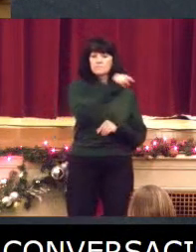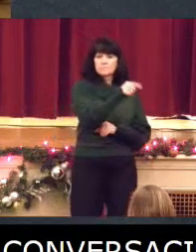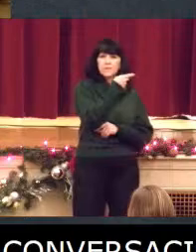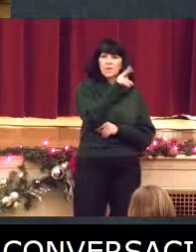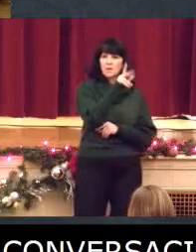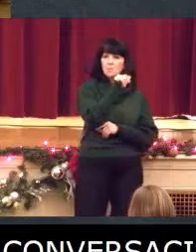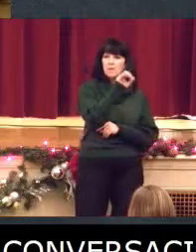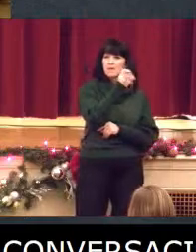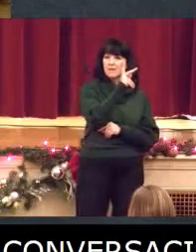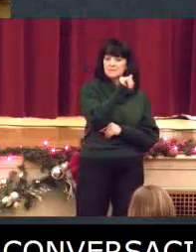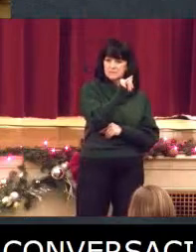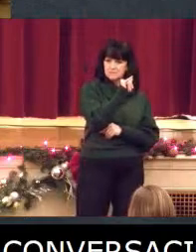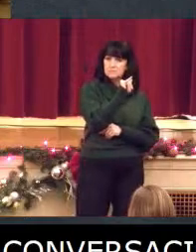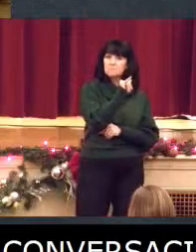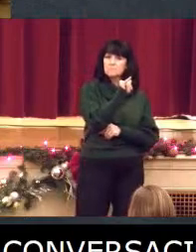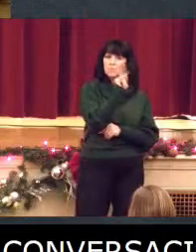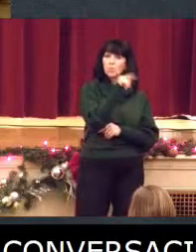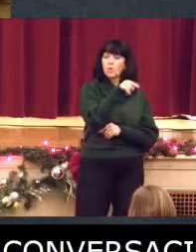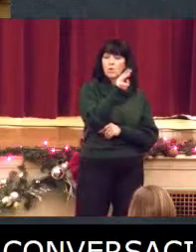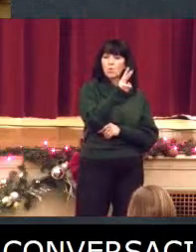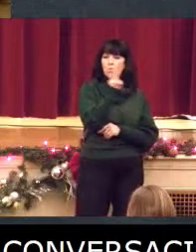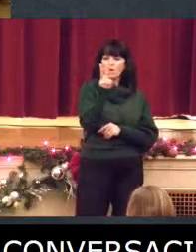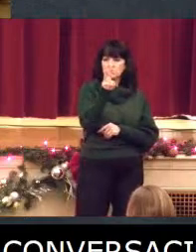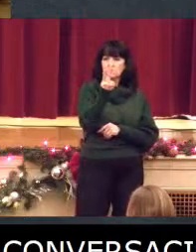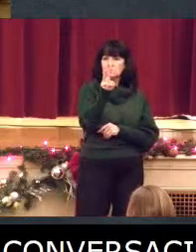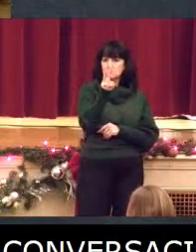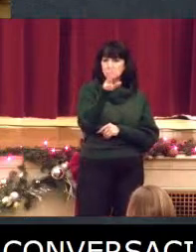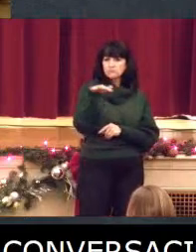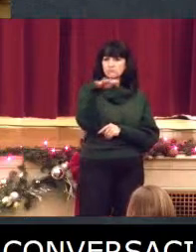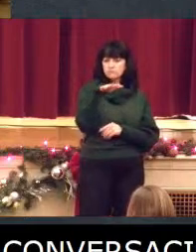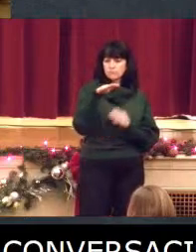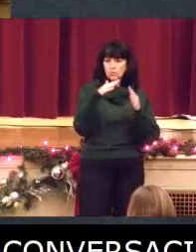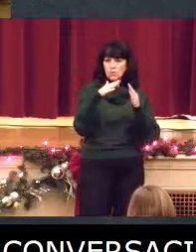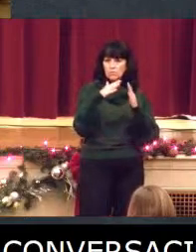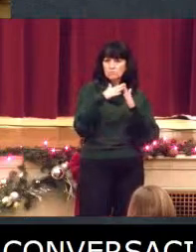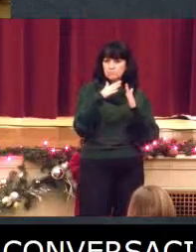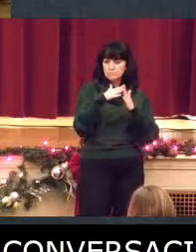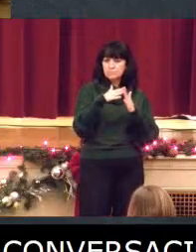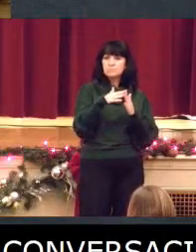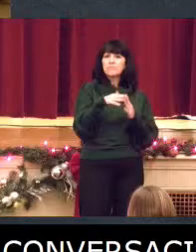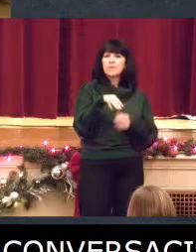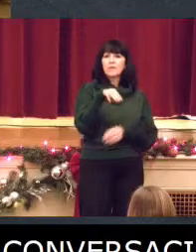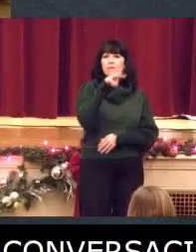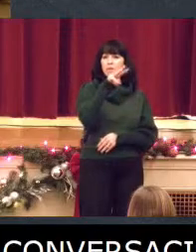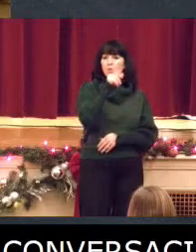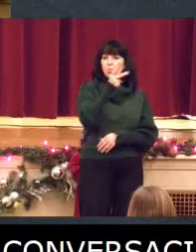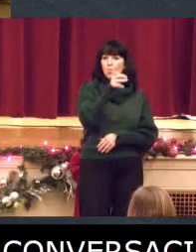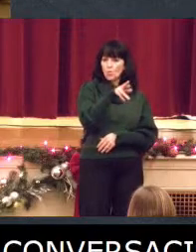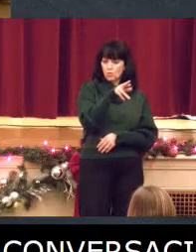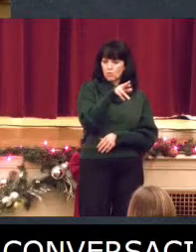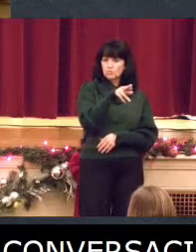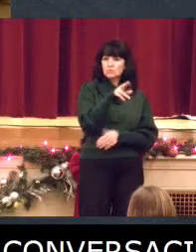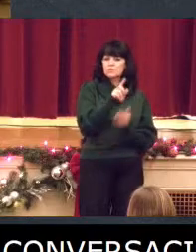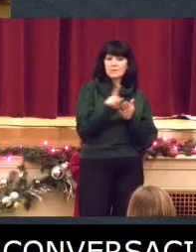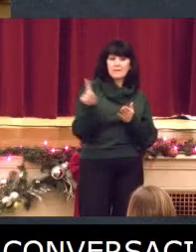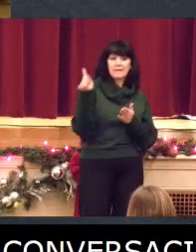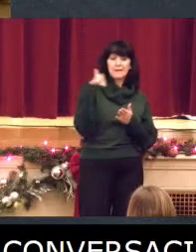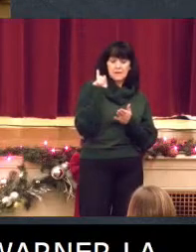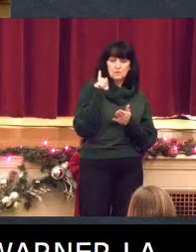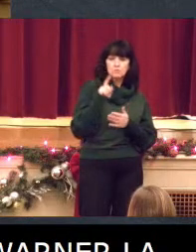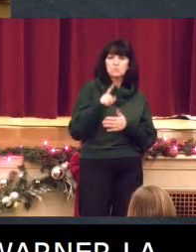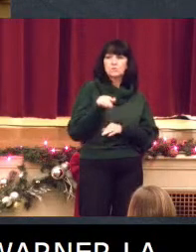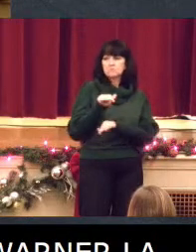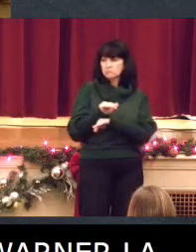on the west side and at Warner last week. Great. And then we're going to have one at